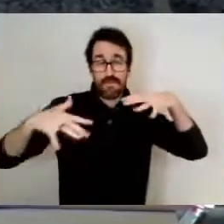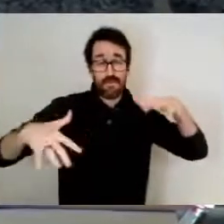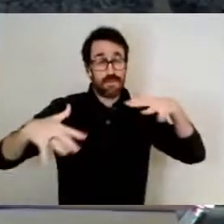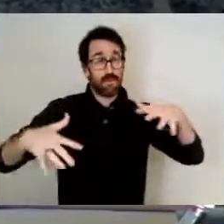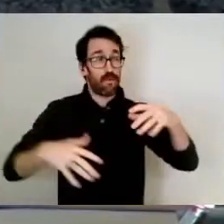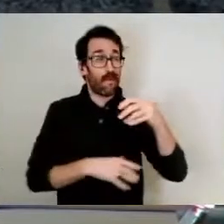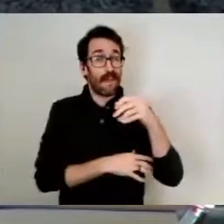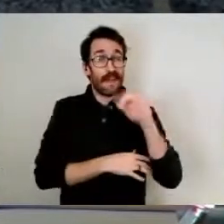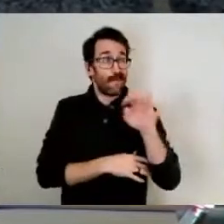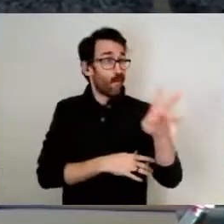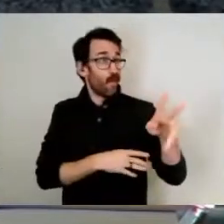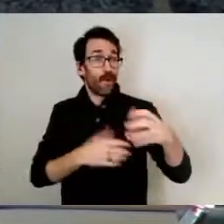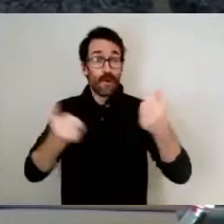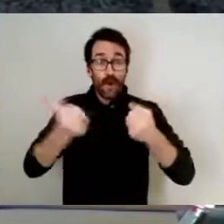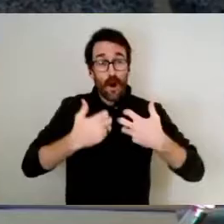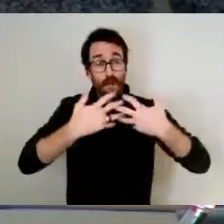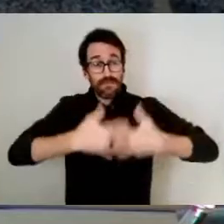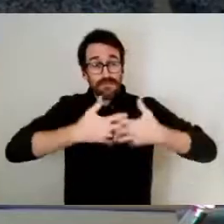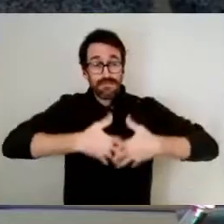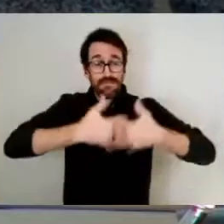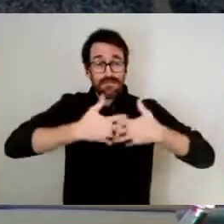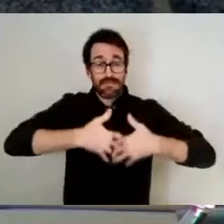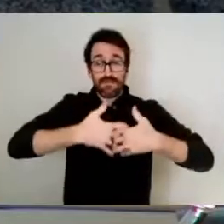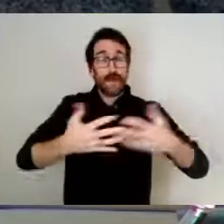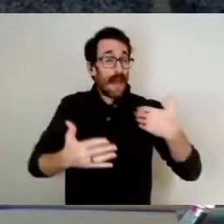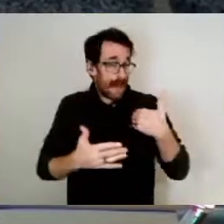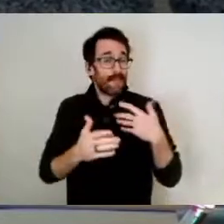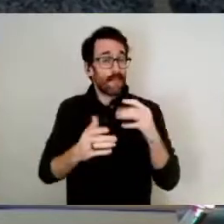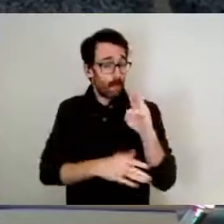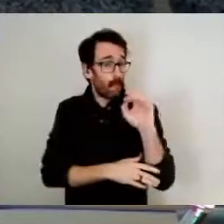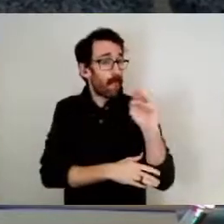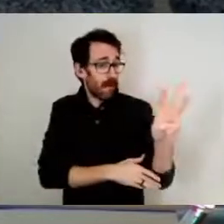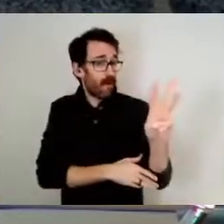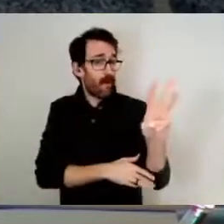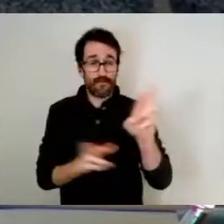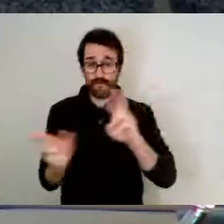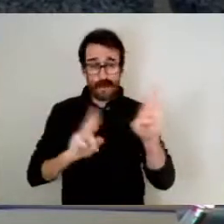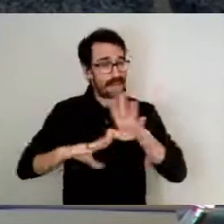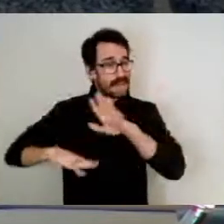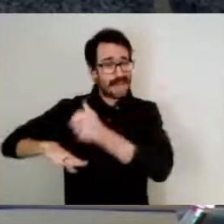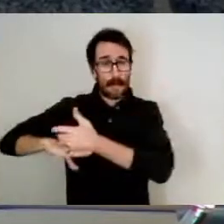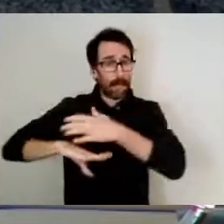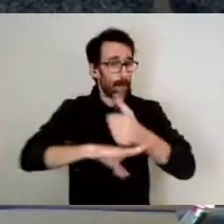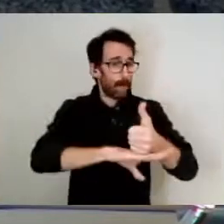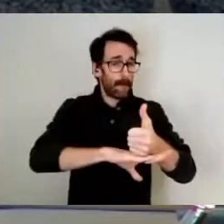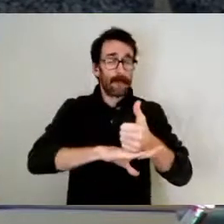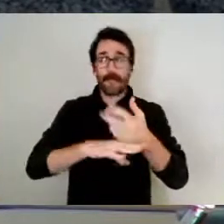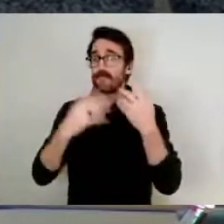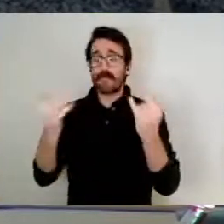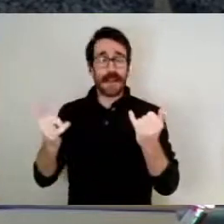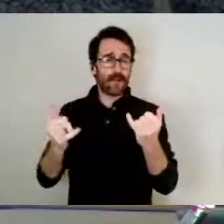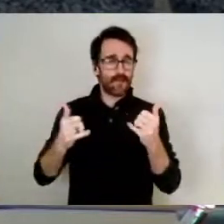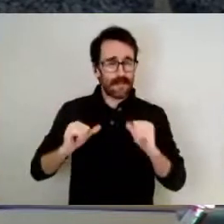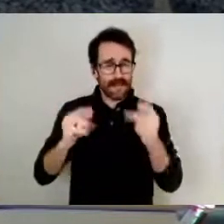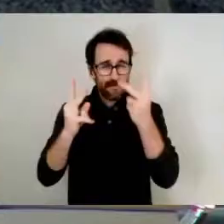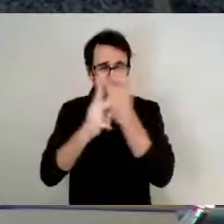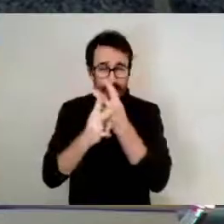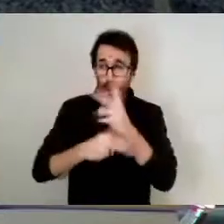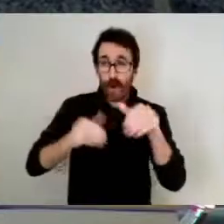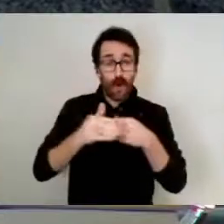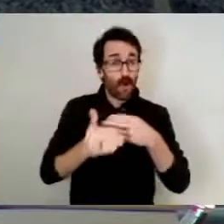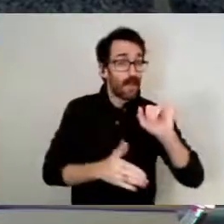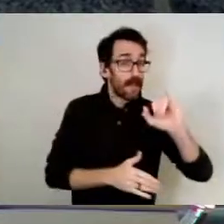It's okay. I took it as a compliment. But I'm going to piggyback a bit on Laura's question about the injunction. I think a lot of people are